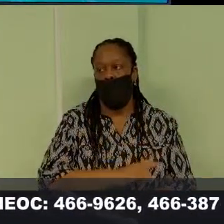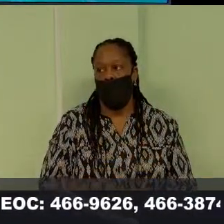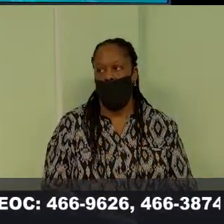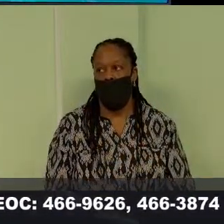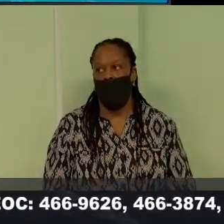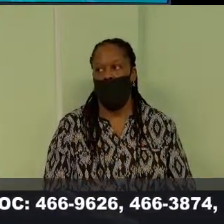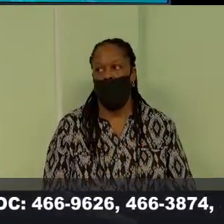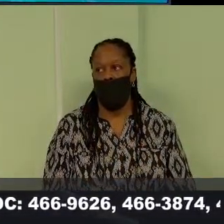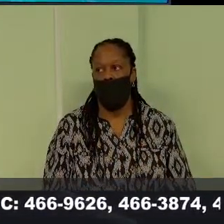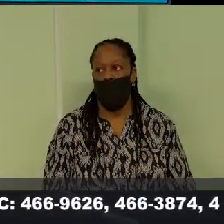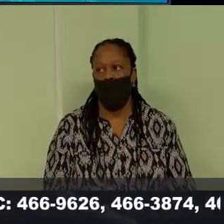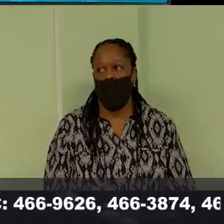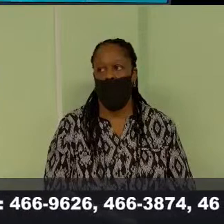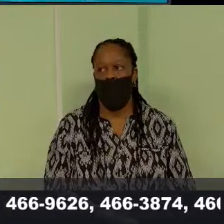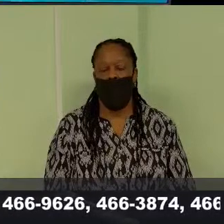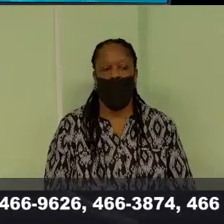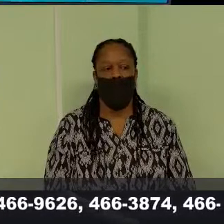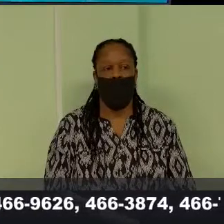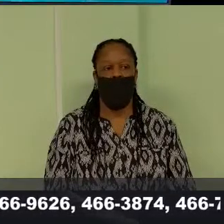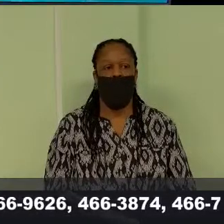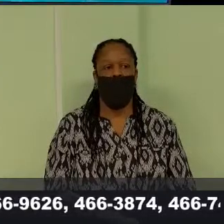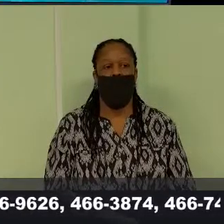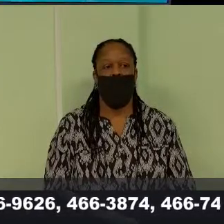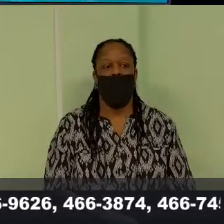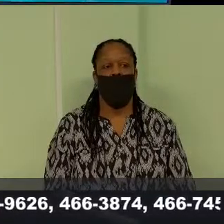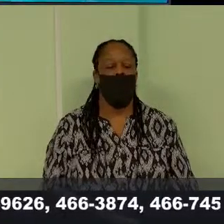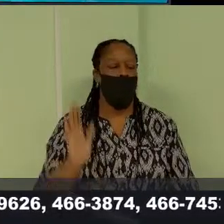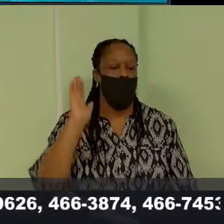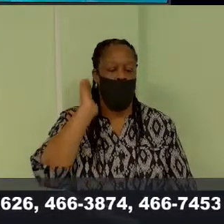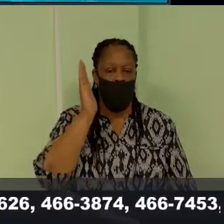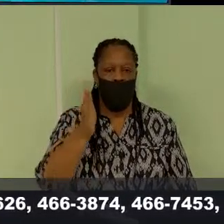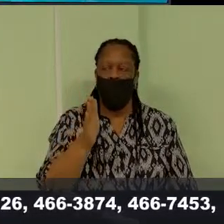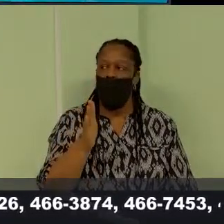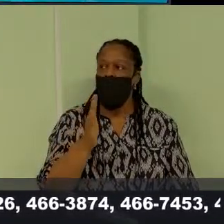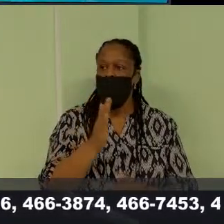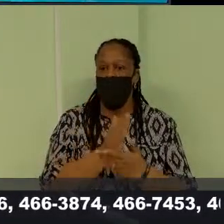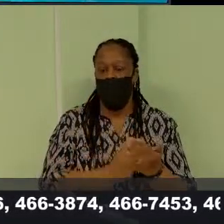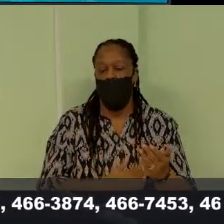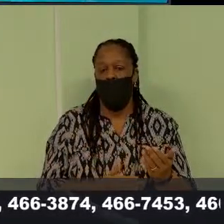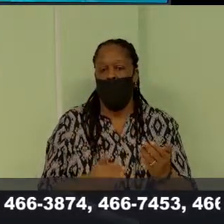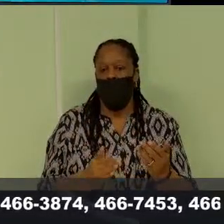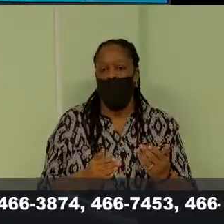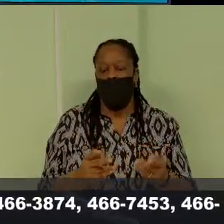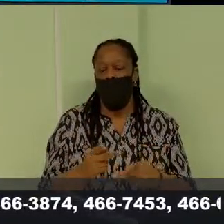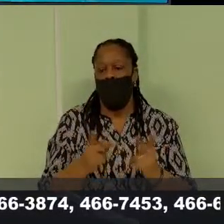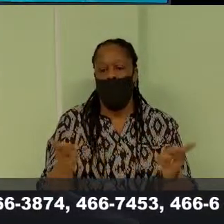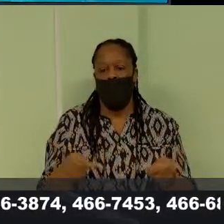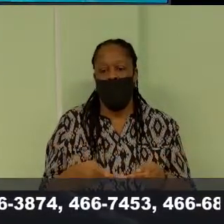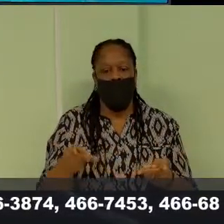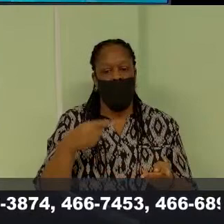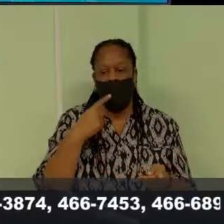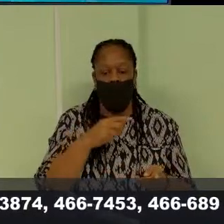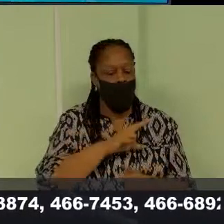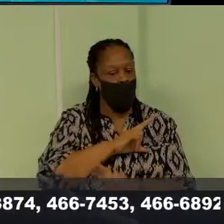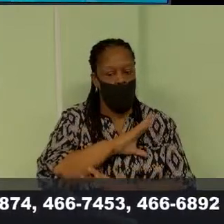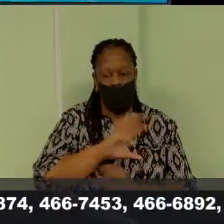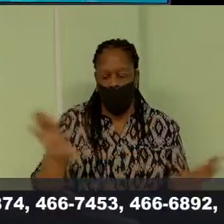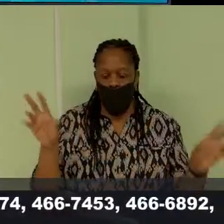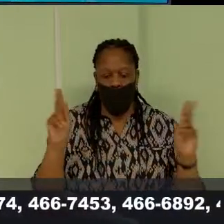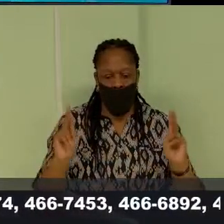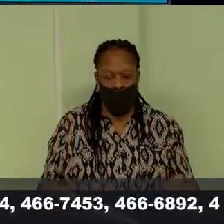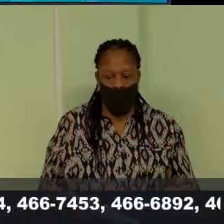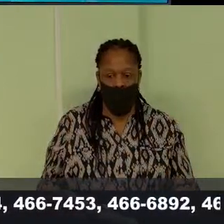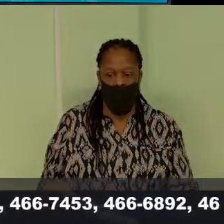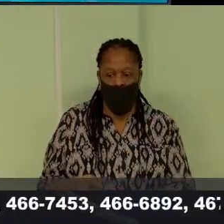be allowed to come into the Federation? I think I heard some time ago that there will be no flights